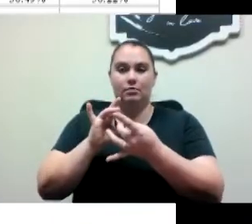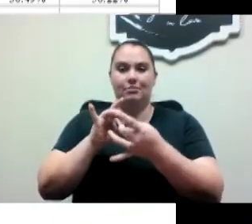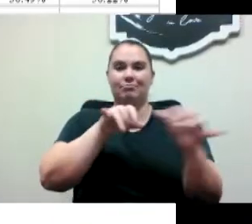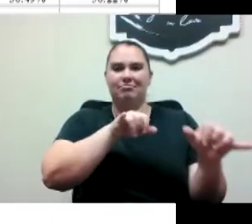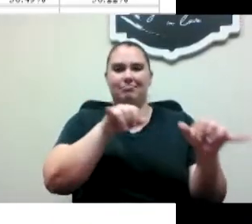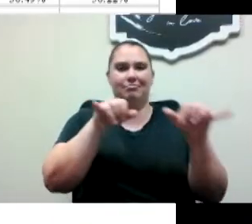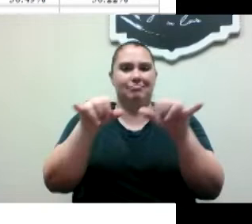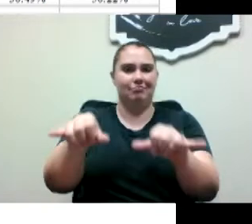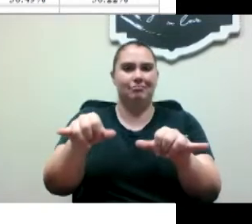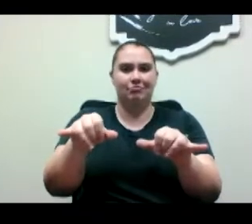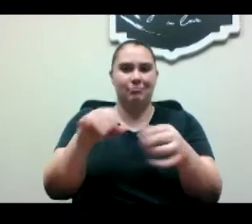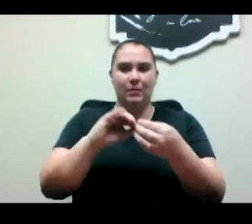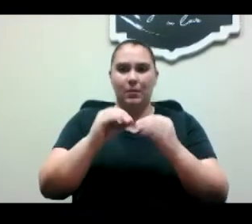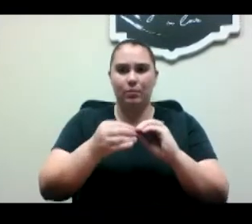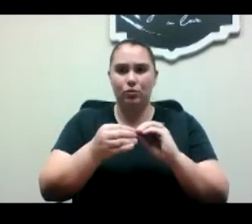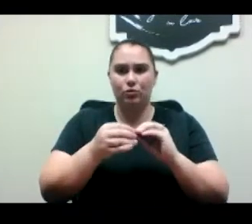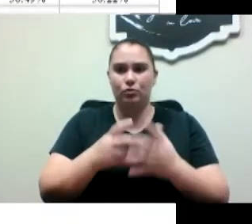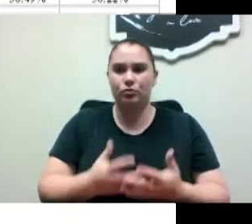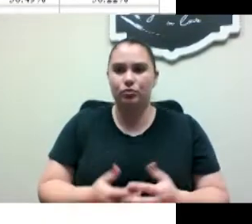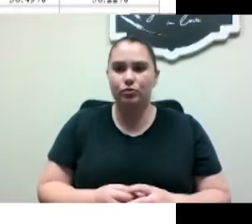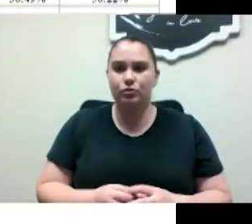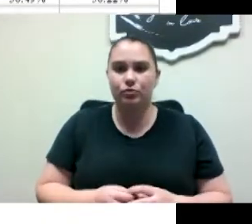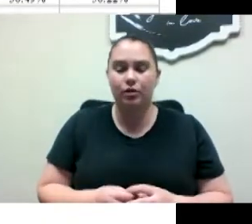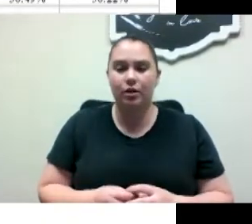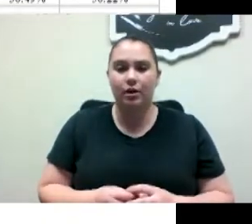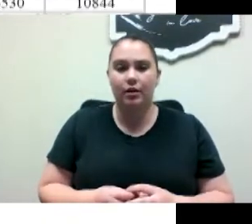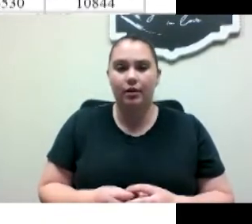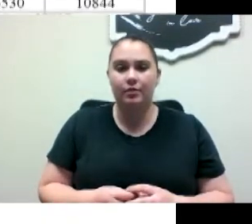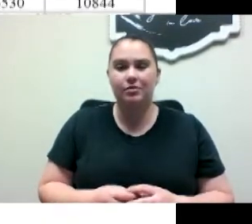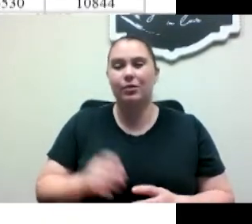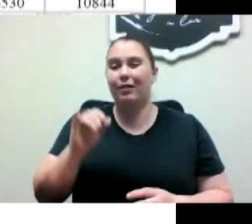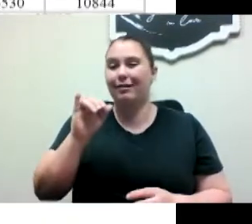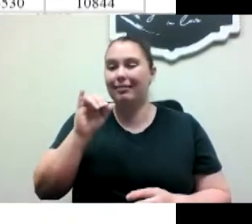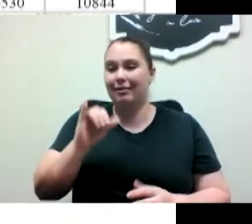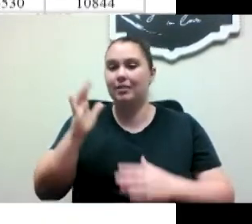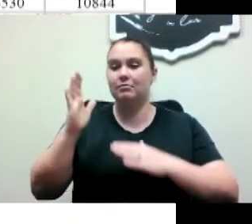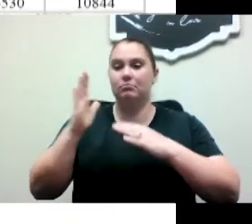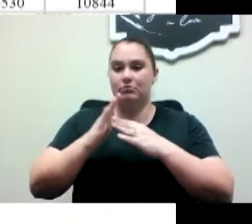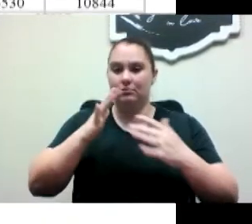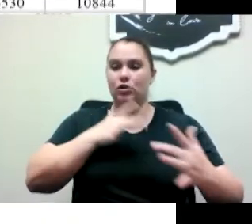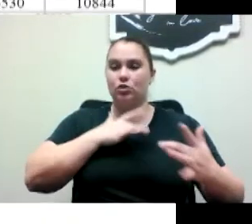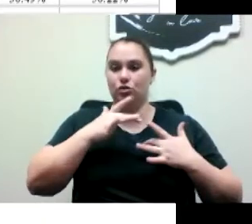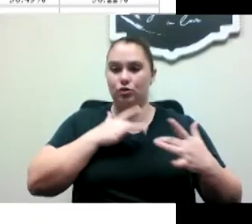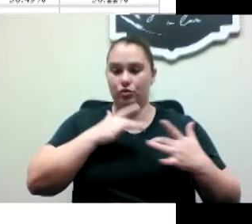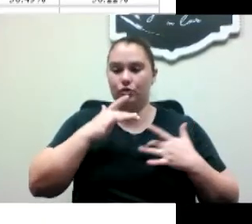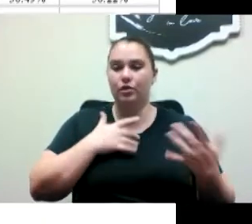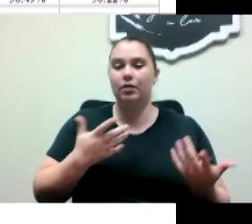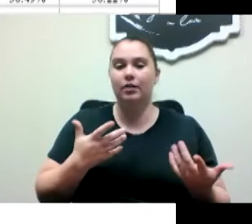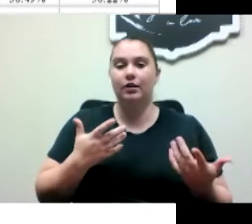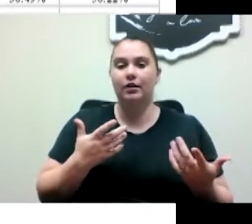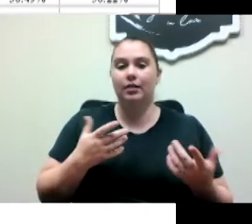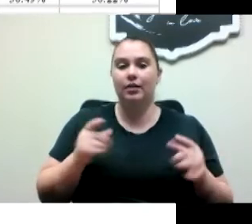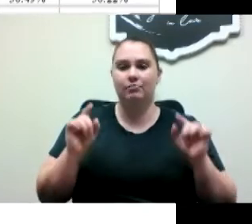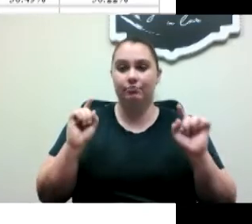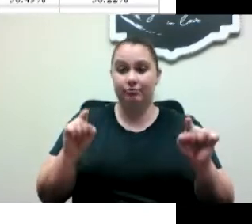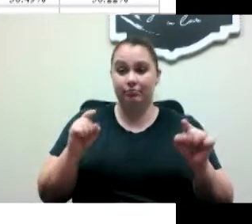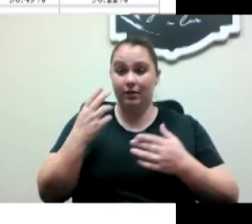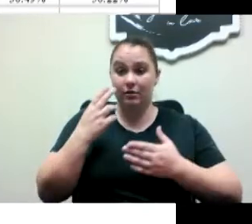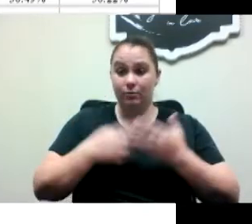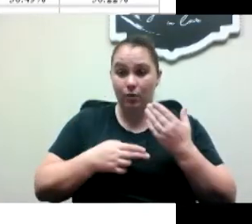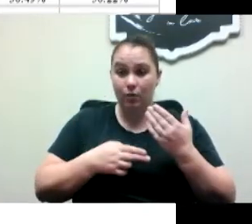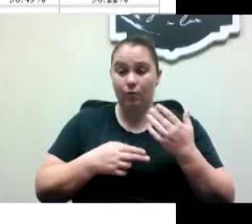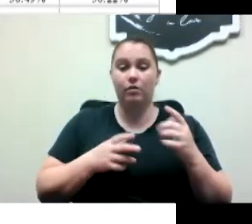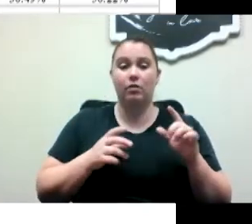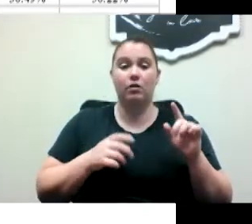max deviation. That's our concern. That's what I just, the And confusion. on both of those,